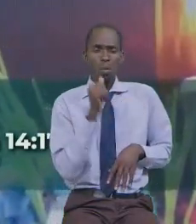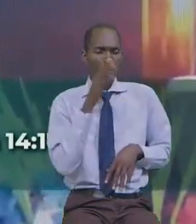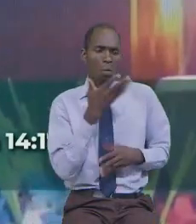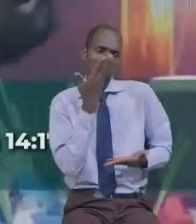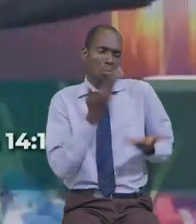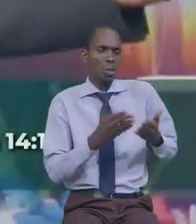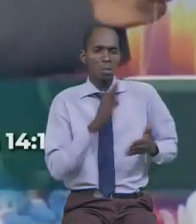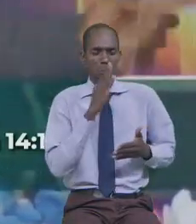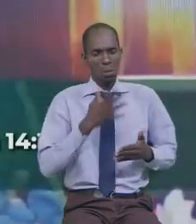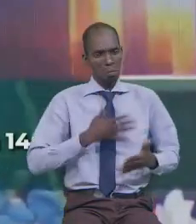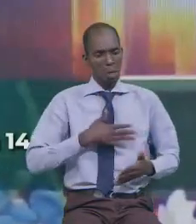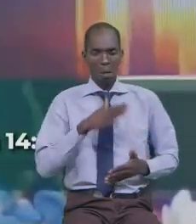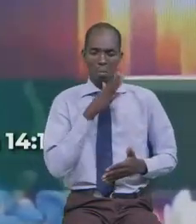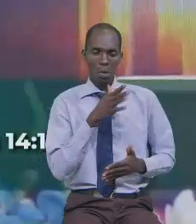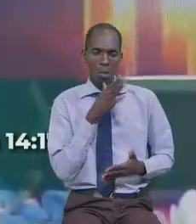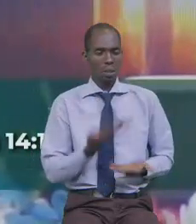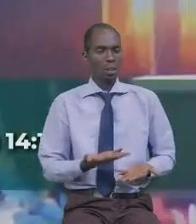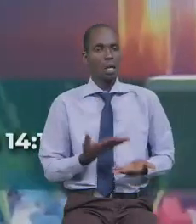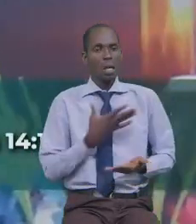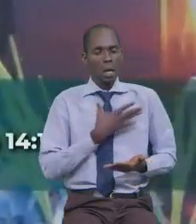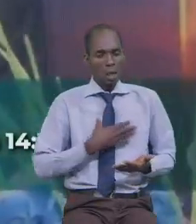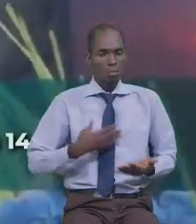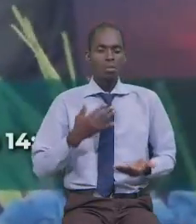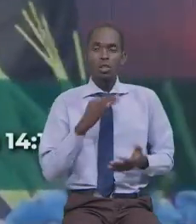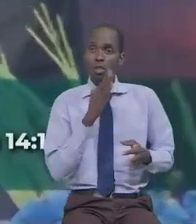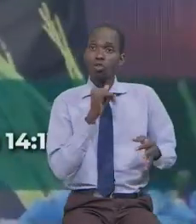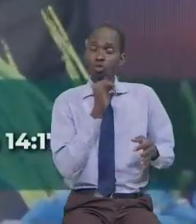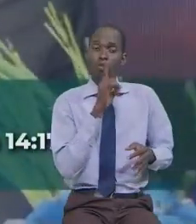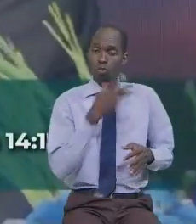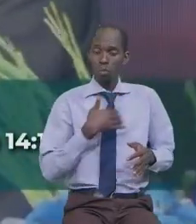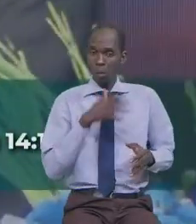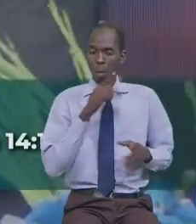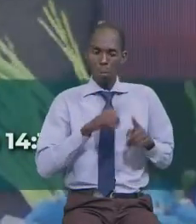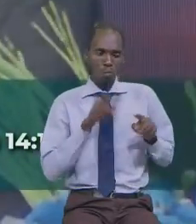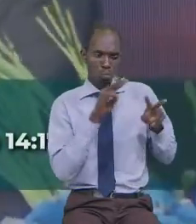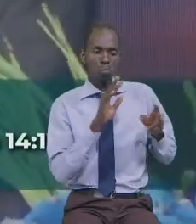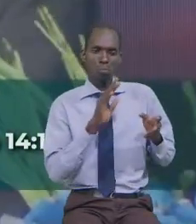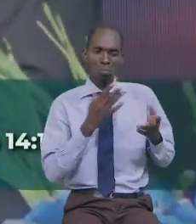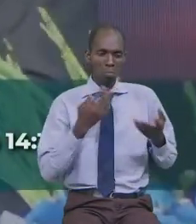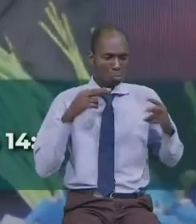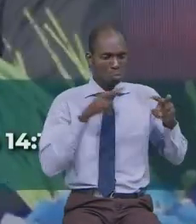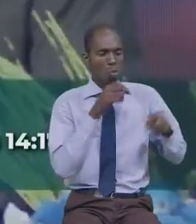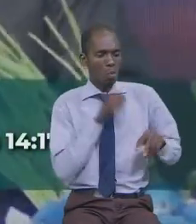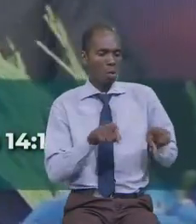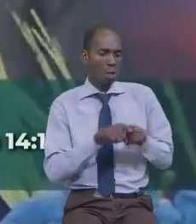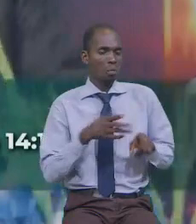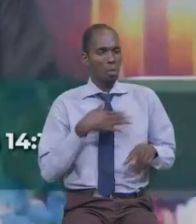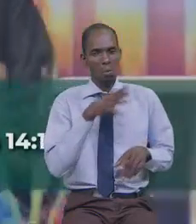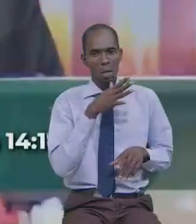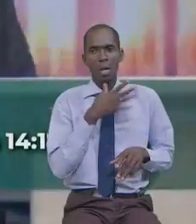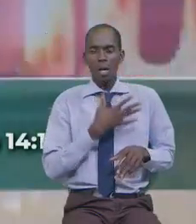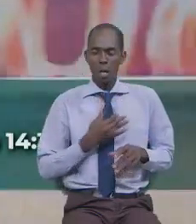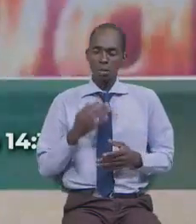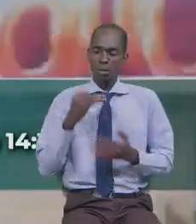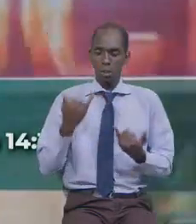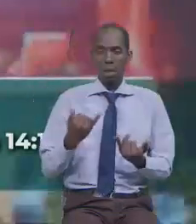he, the driver, had for his mother, it says, let me do good to a mother. And stopped